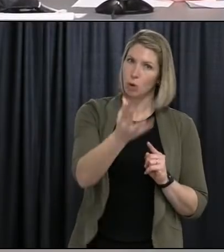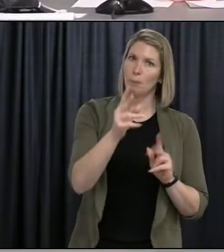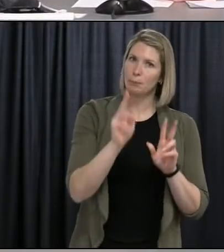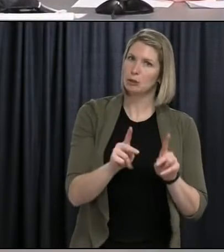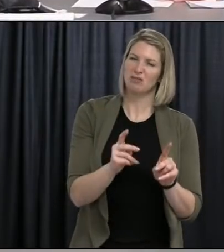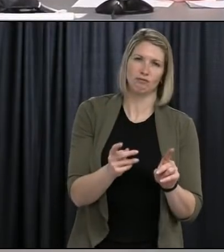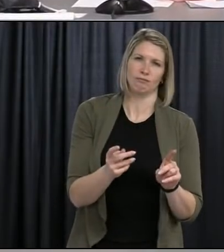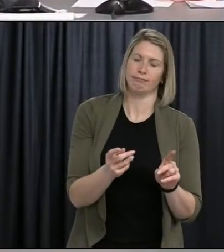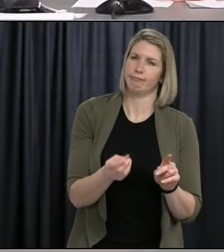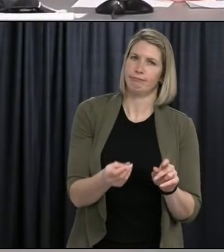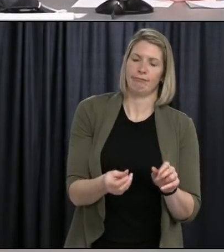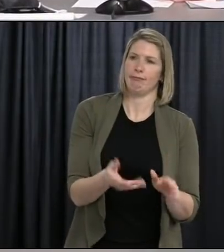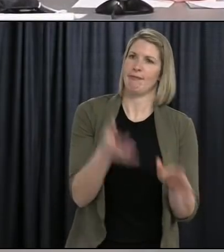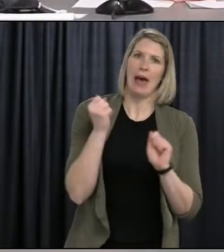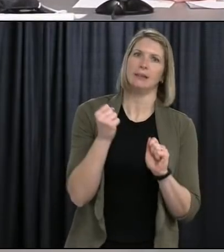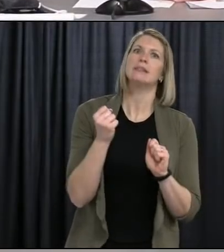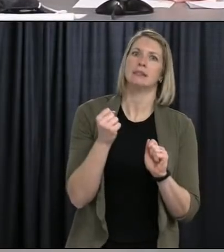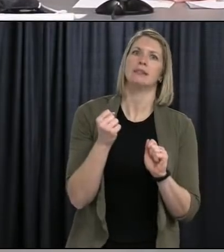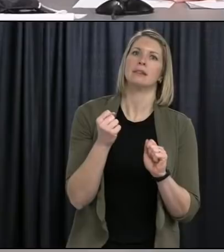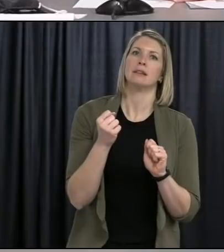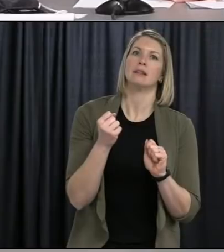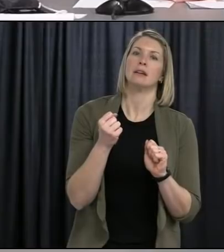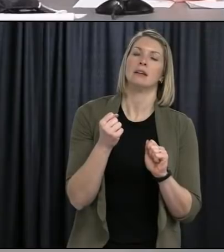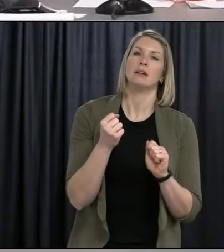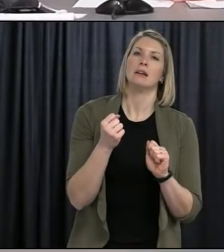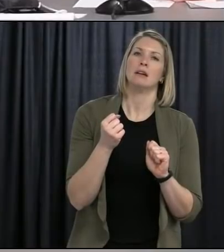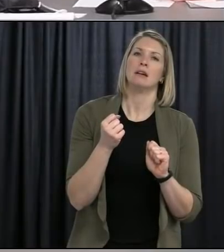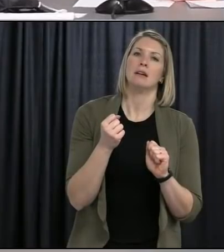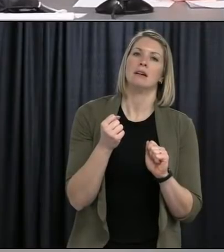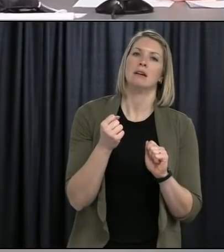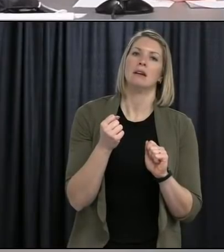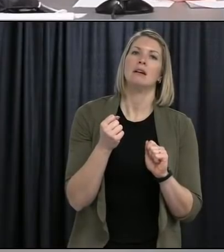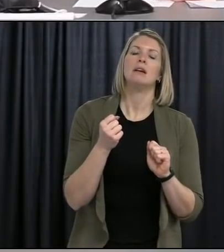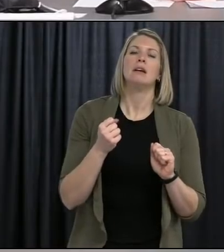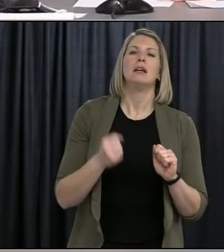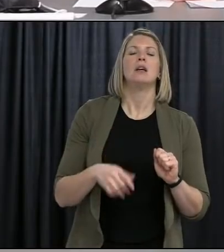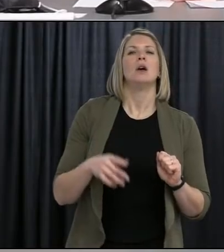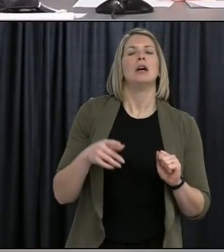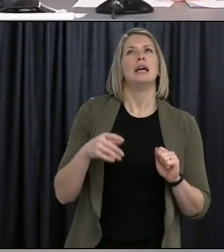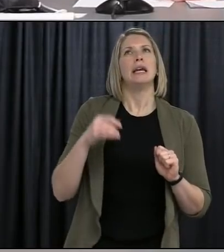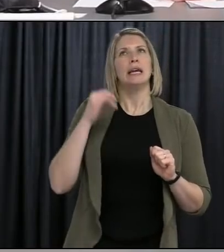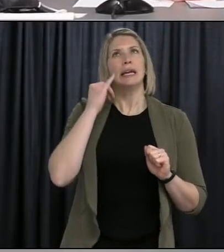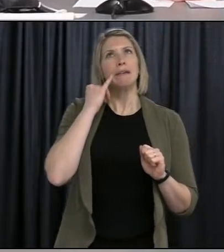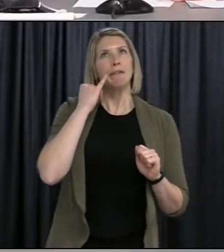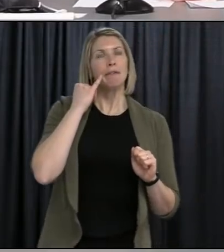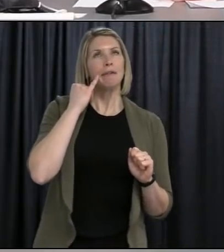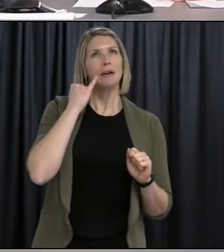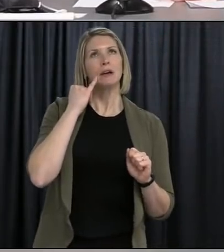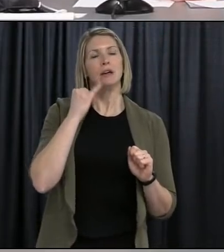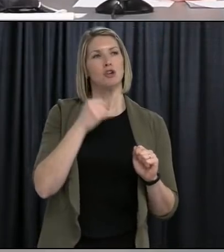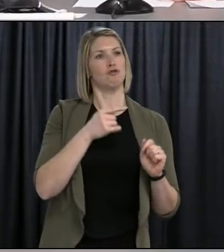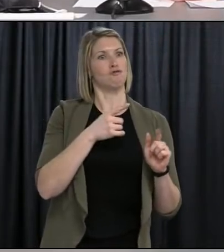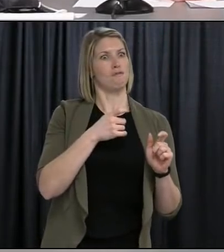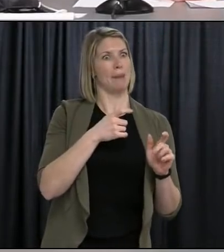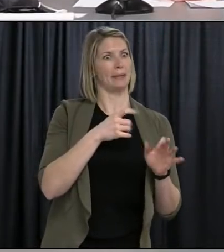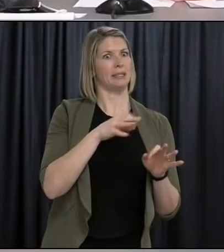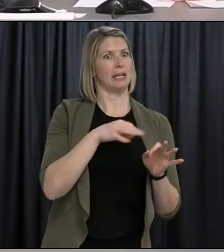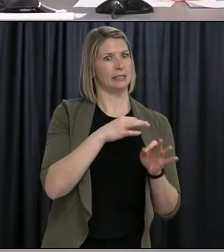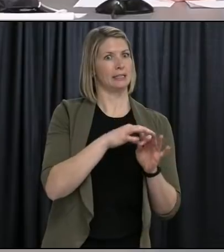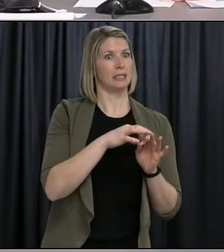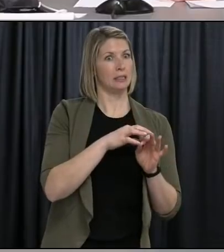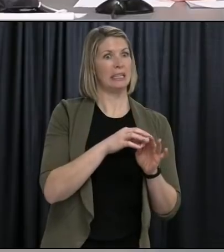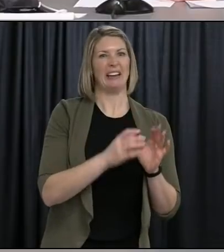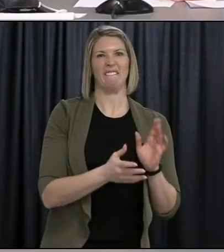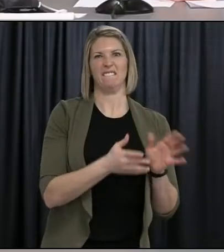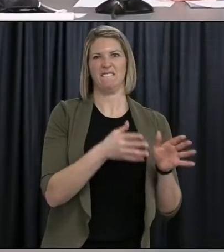an entire province of people to take a collective sigh of relief, is it somewhat fair to say